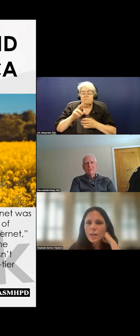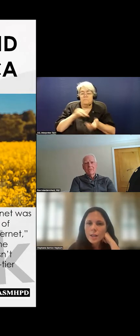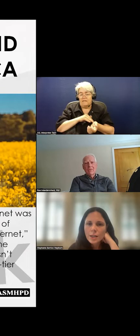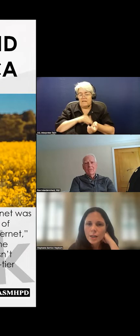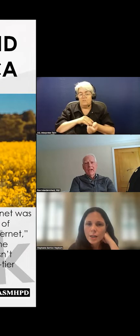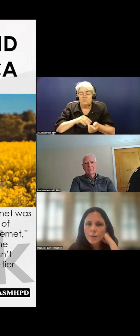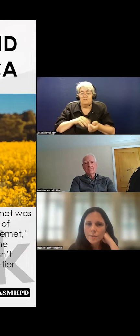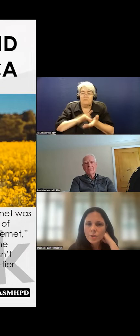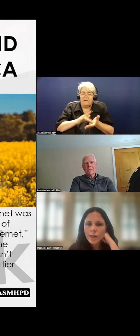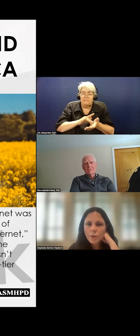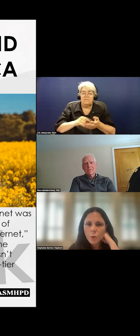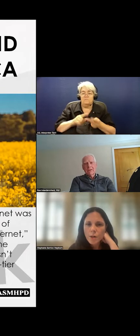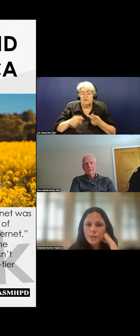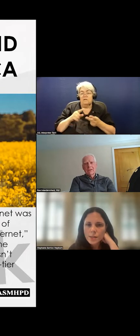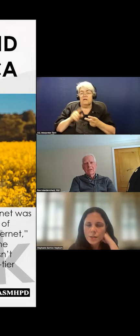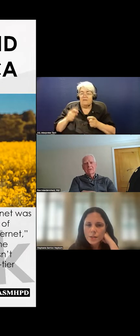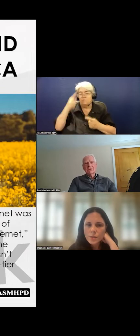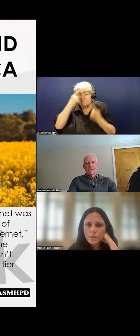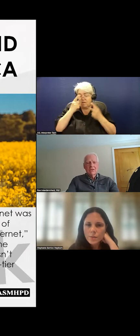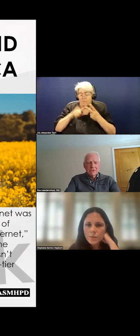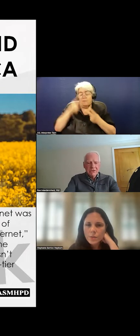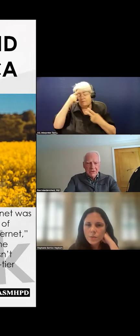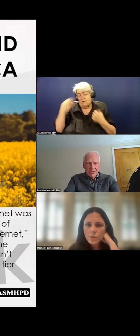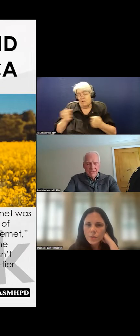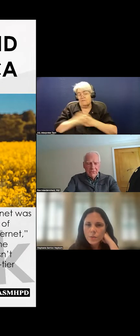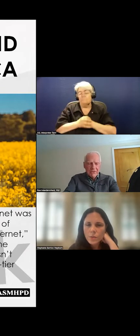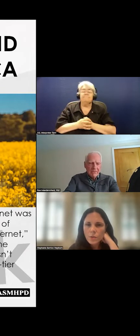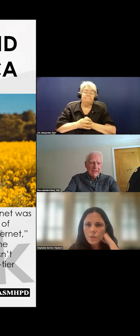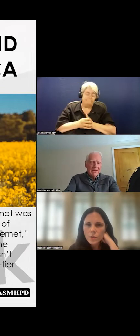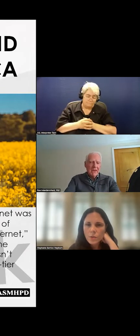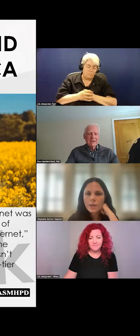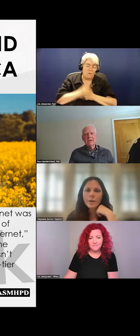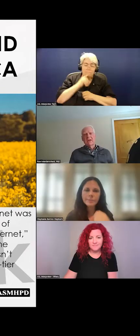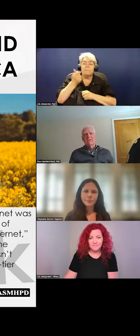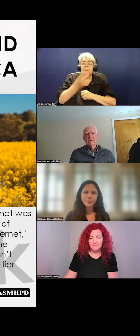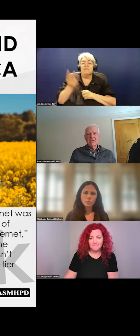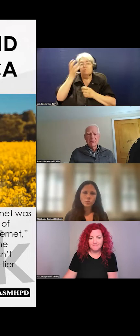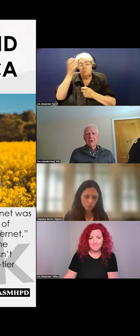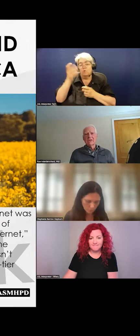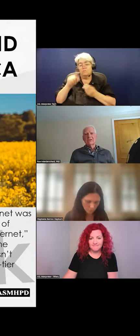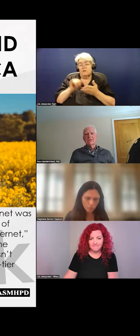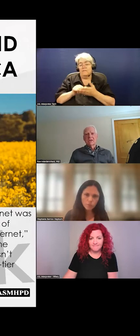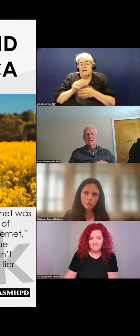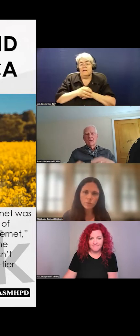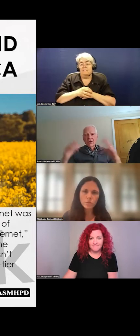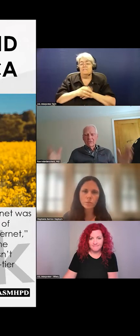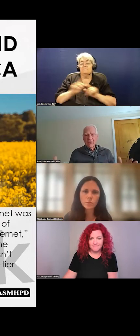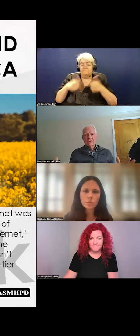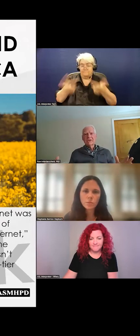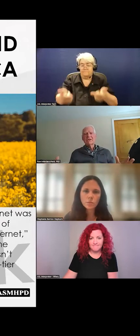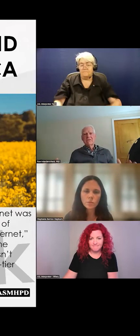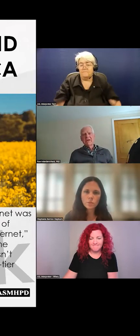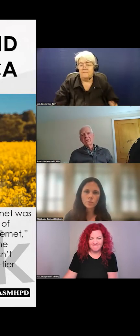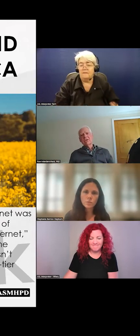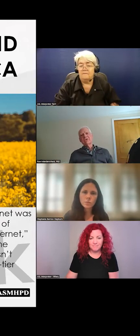the mental health nuances. So just a few words about that. Yeah. Very important